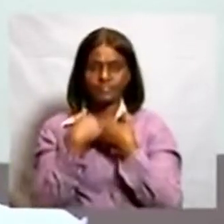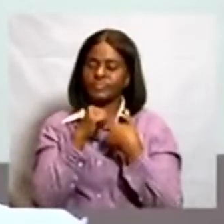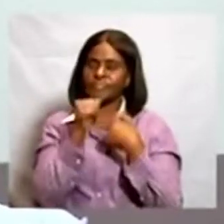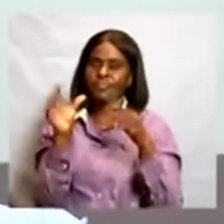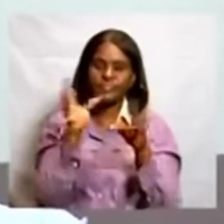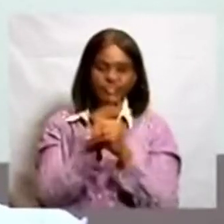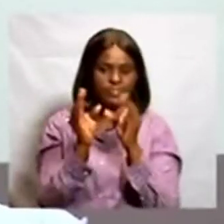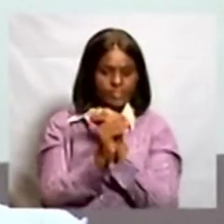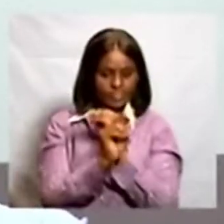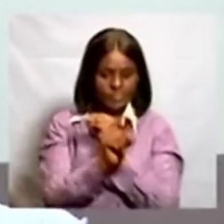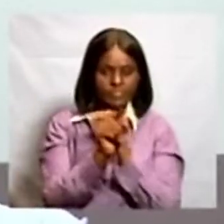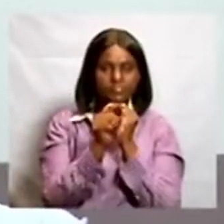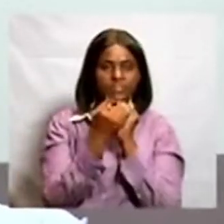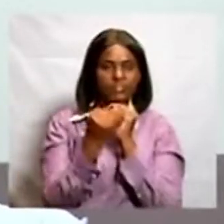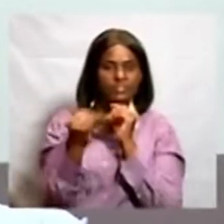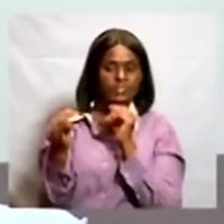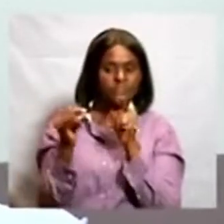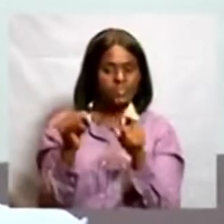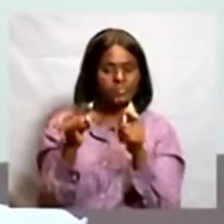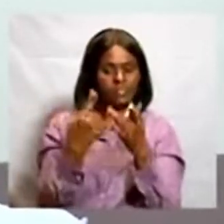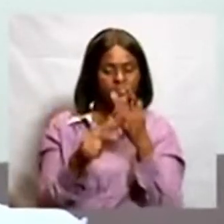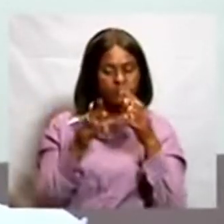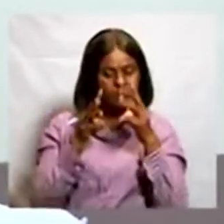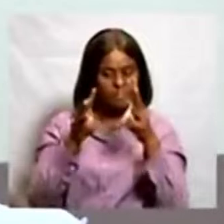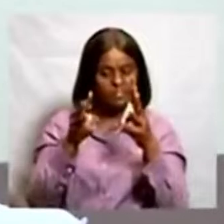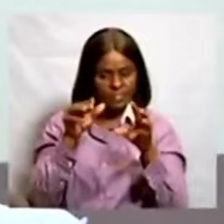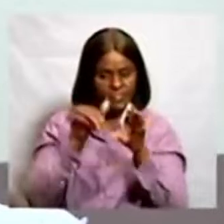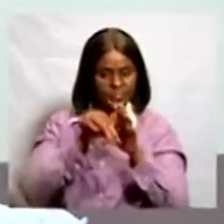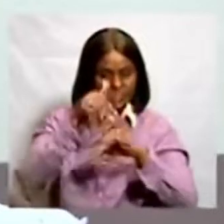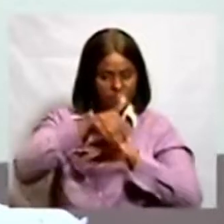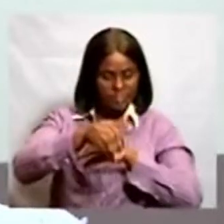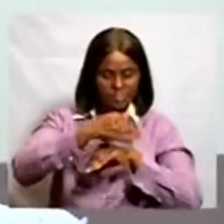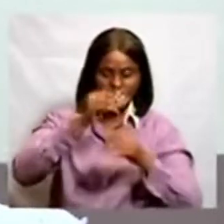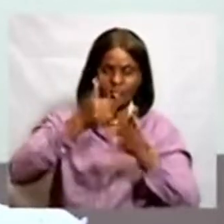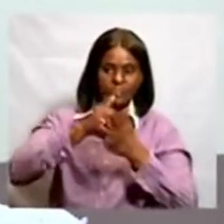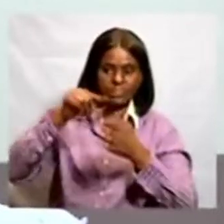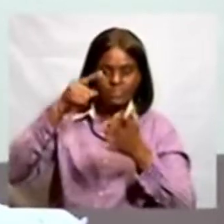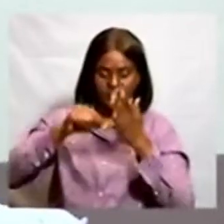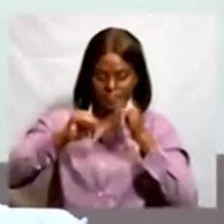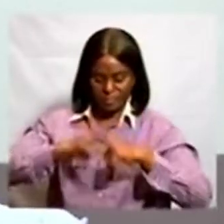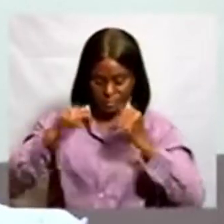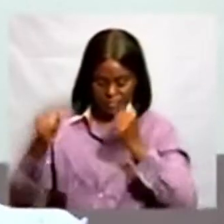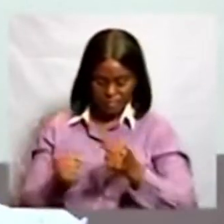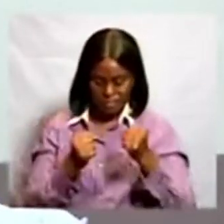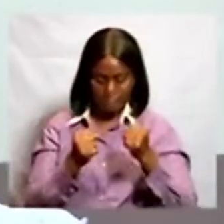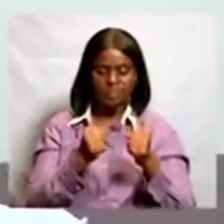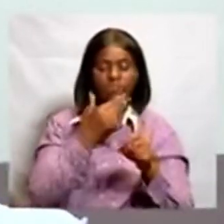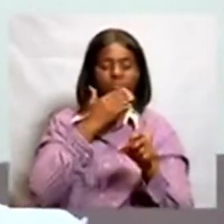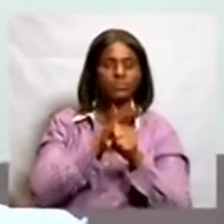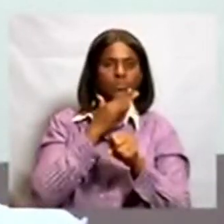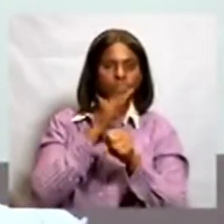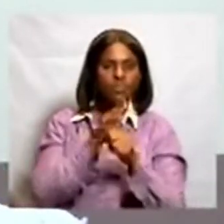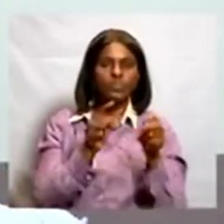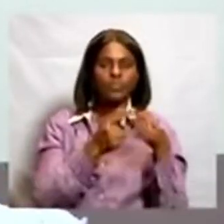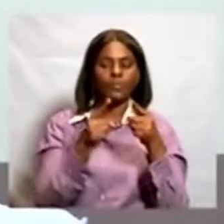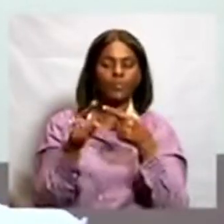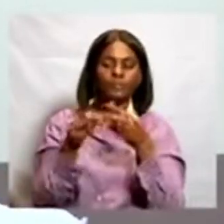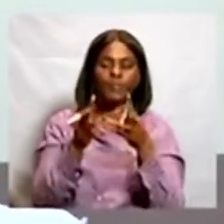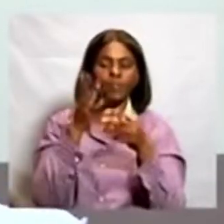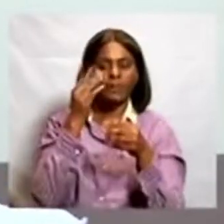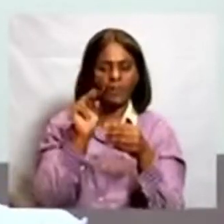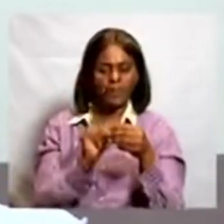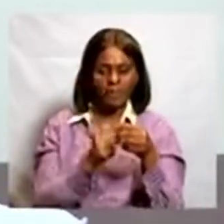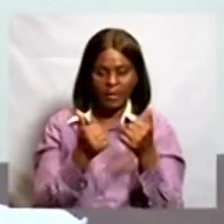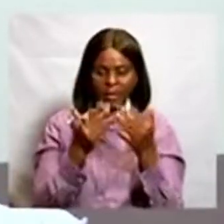these issues. So this is a way in registering qualifications that we are strengthening the quality assurance mechanisms, and that is why